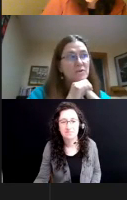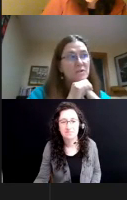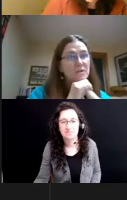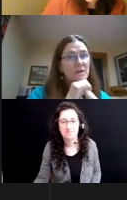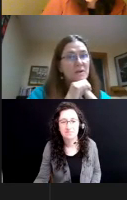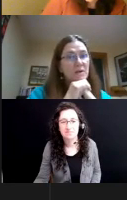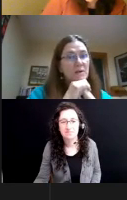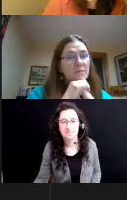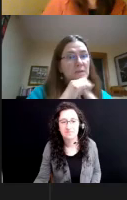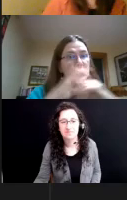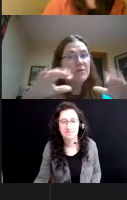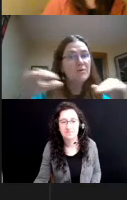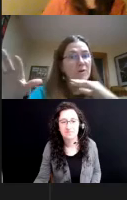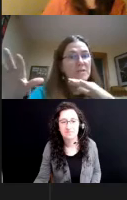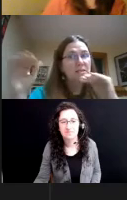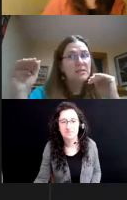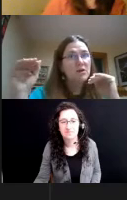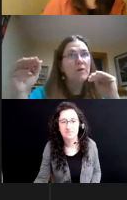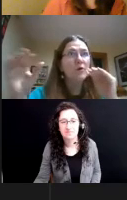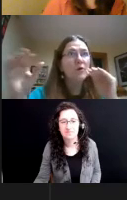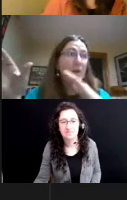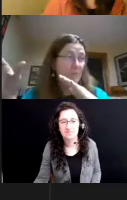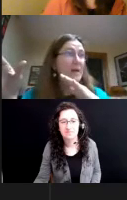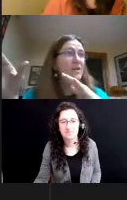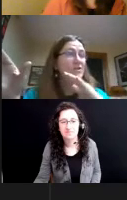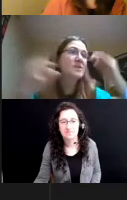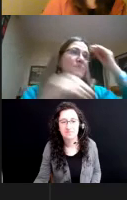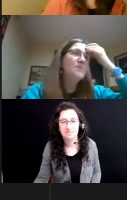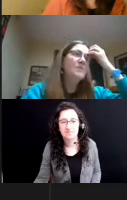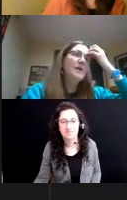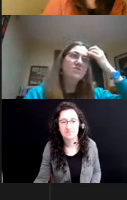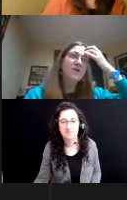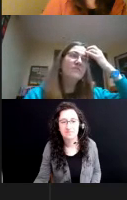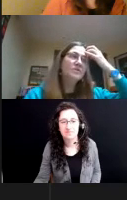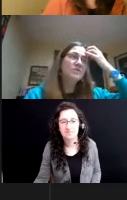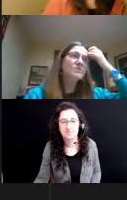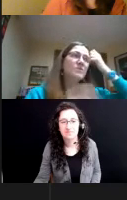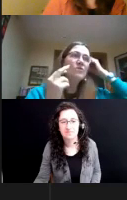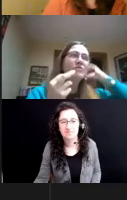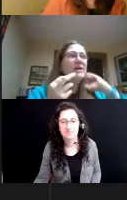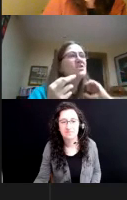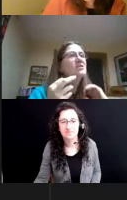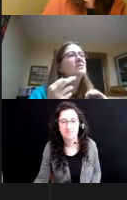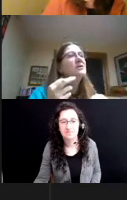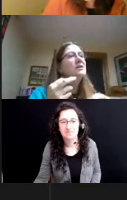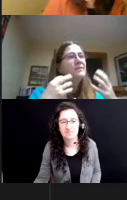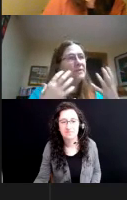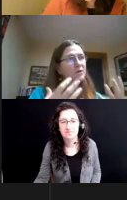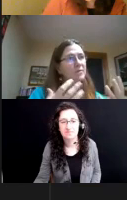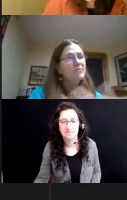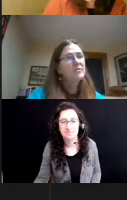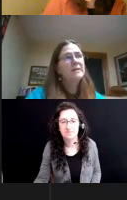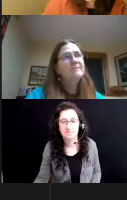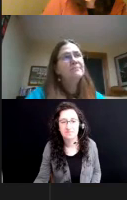those resources, because their focus is often away from pasture, because, you know, pastures are heavily used. The hoof action,